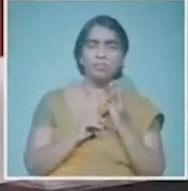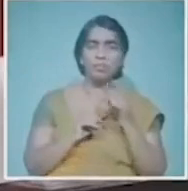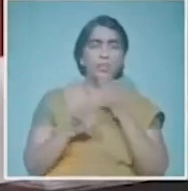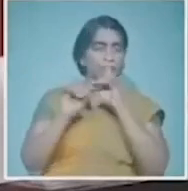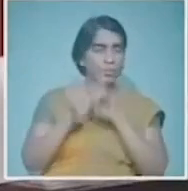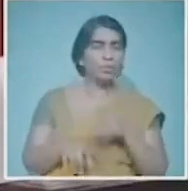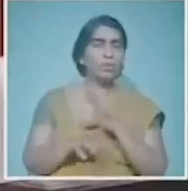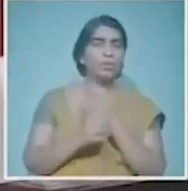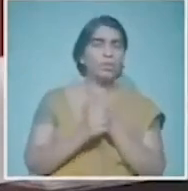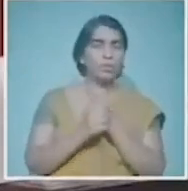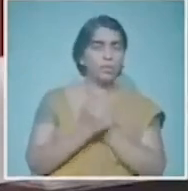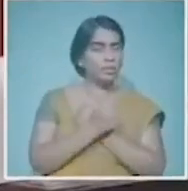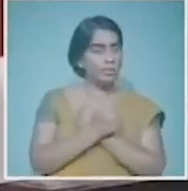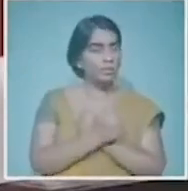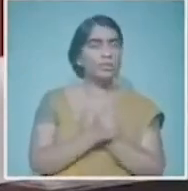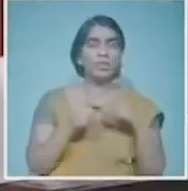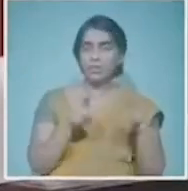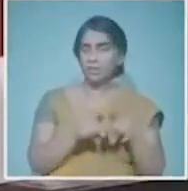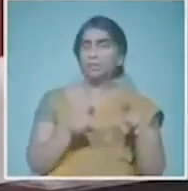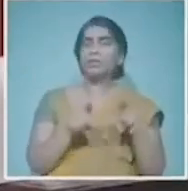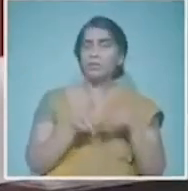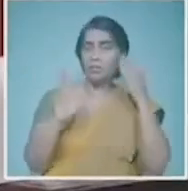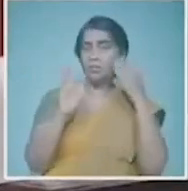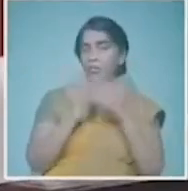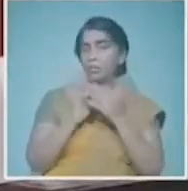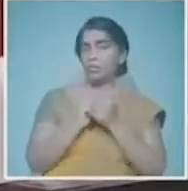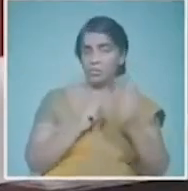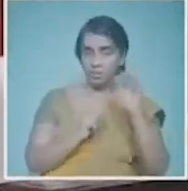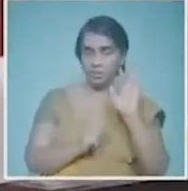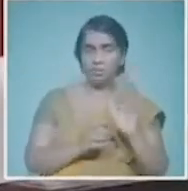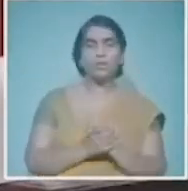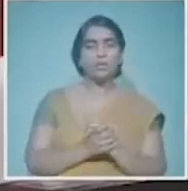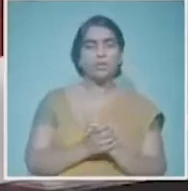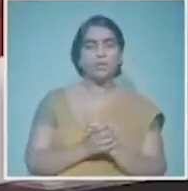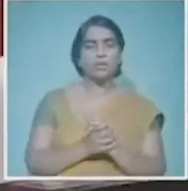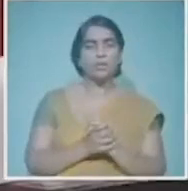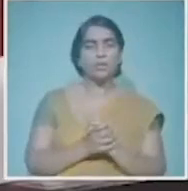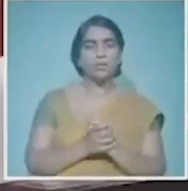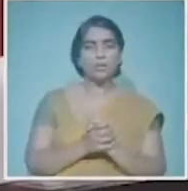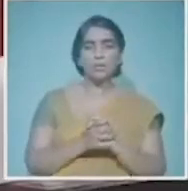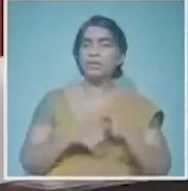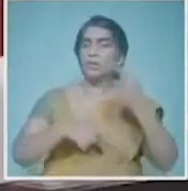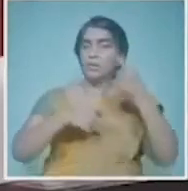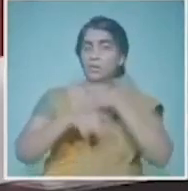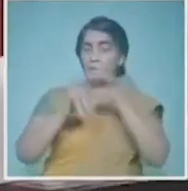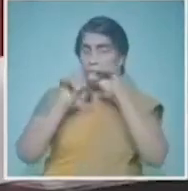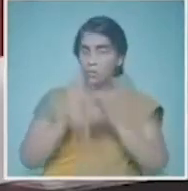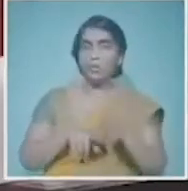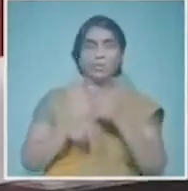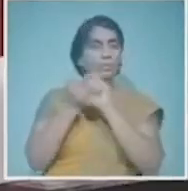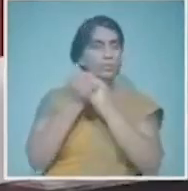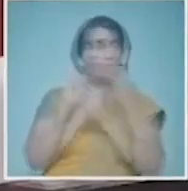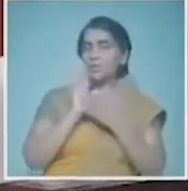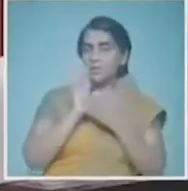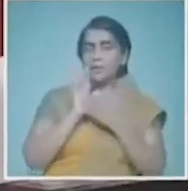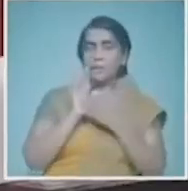these comments with that specific angle, because when we look at the amendments that are now being introduced, when we